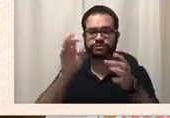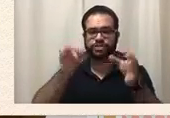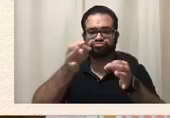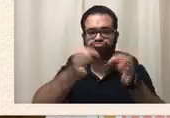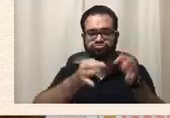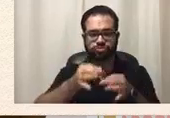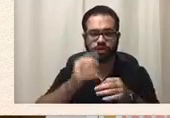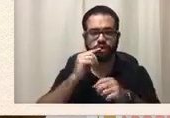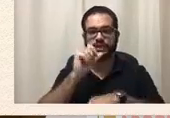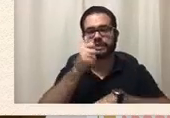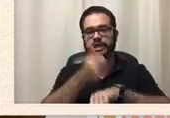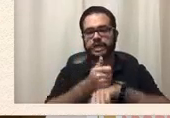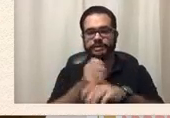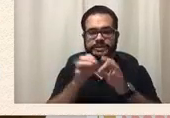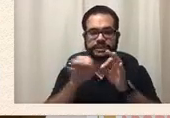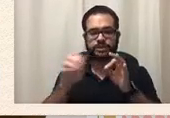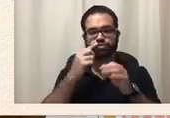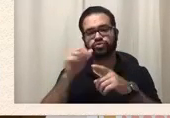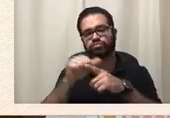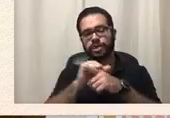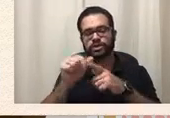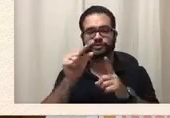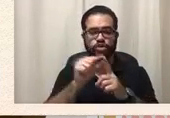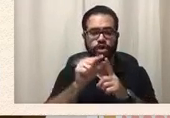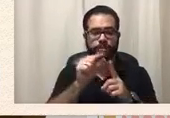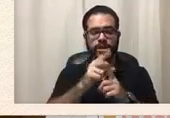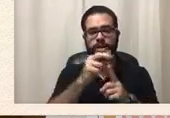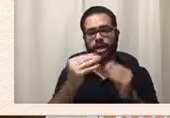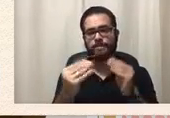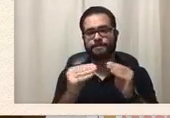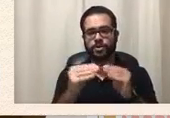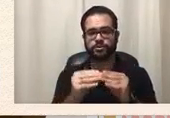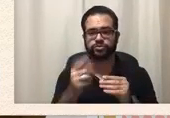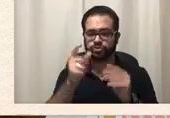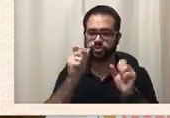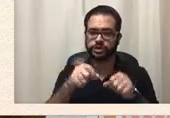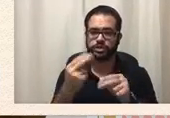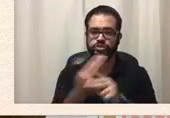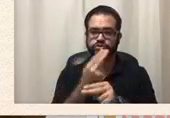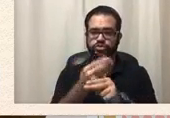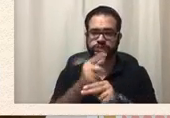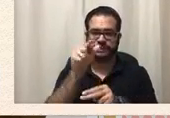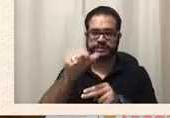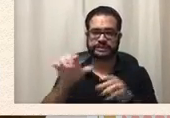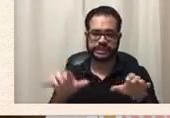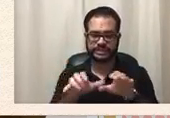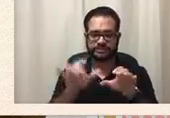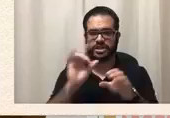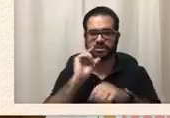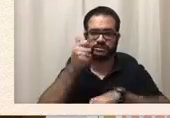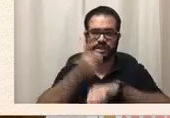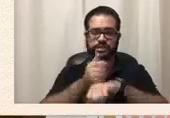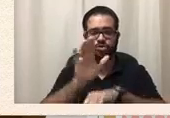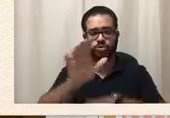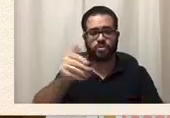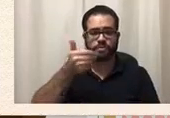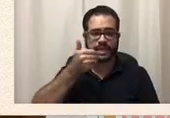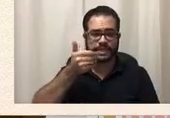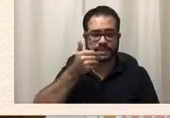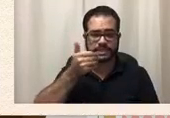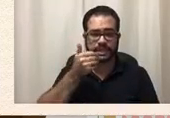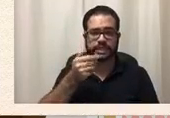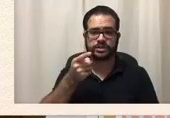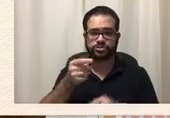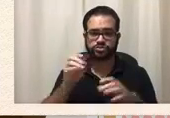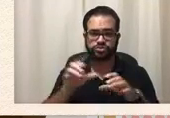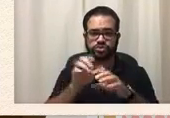practice vocabulary, and more. You can use this activity of building your own pizza using different